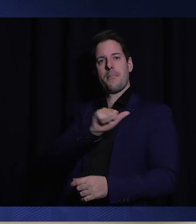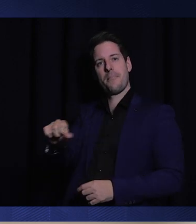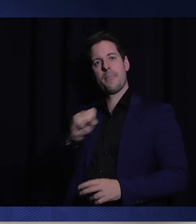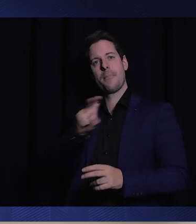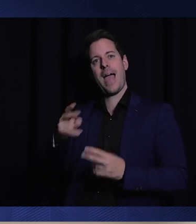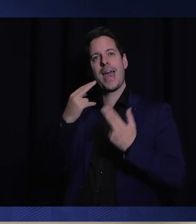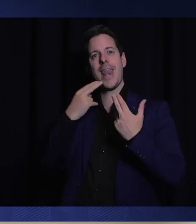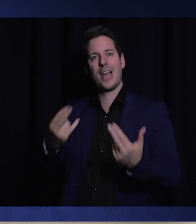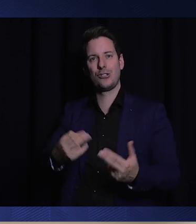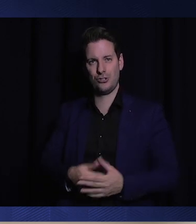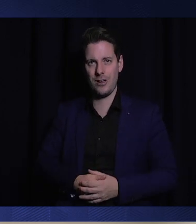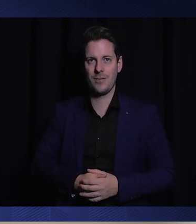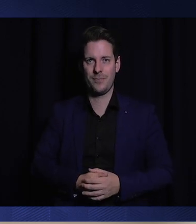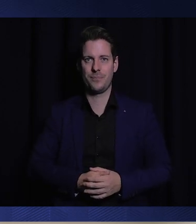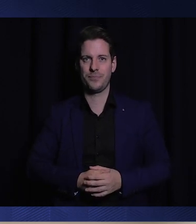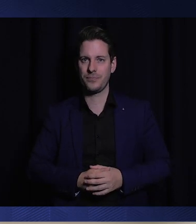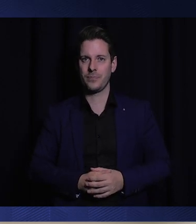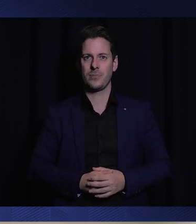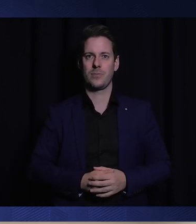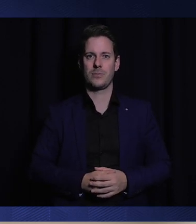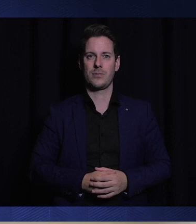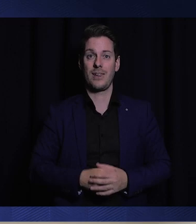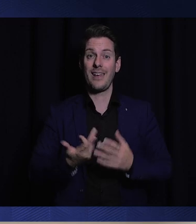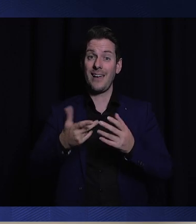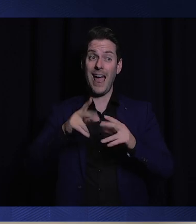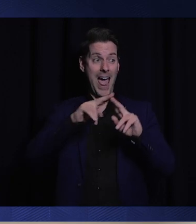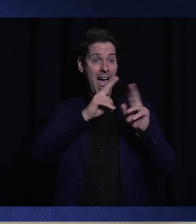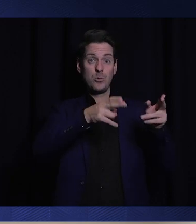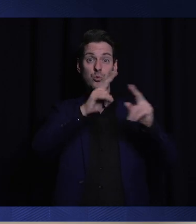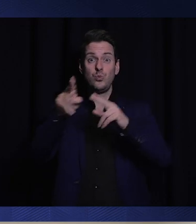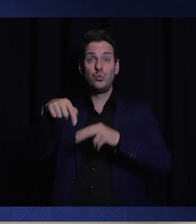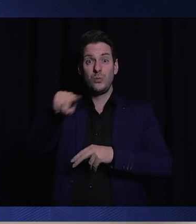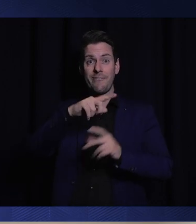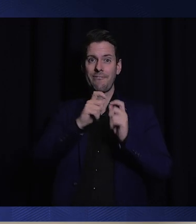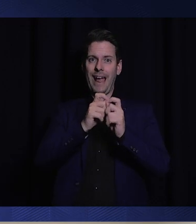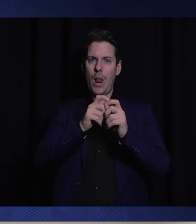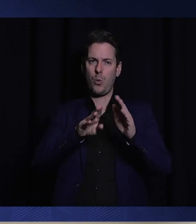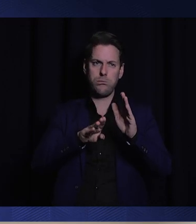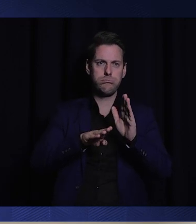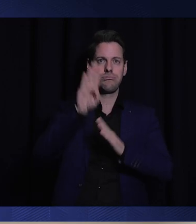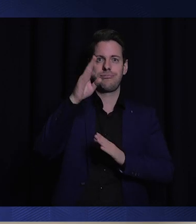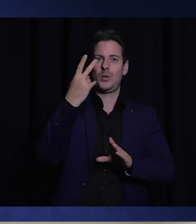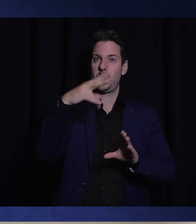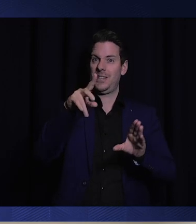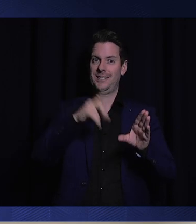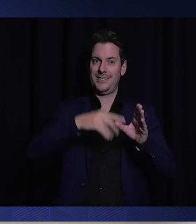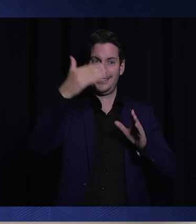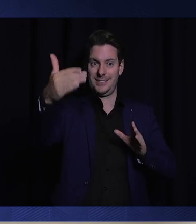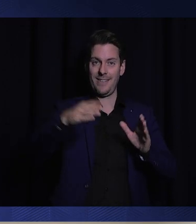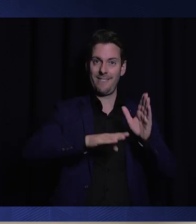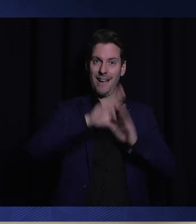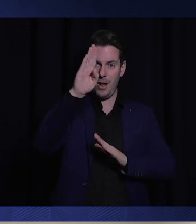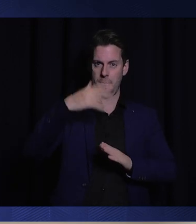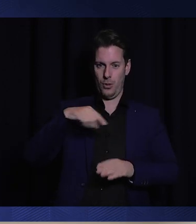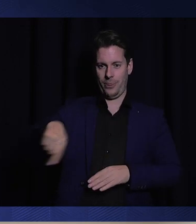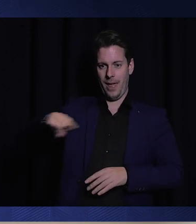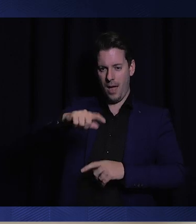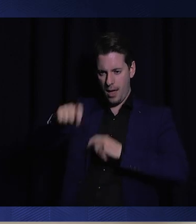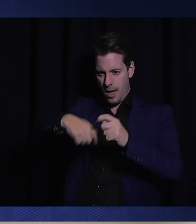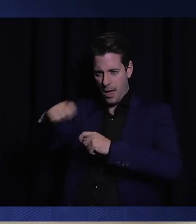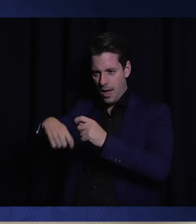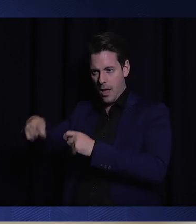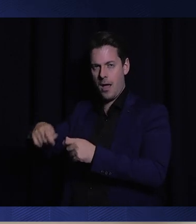the private sectors that have all the engagement with this. So I have to say that the most important thing is the first